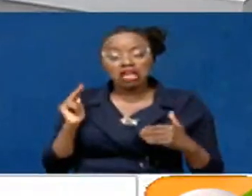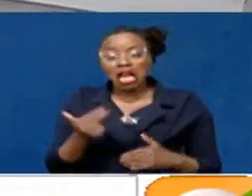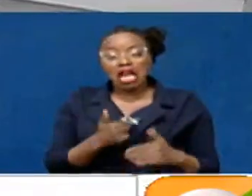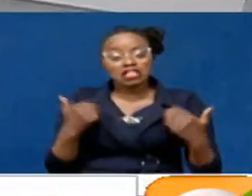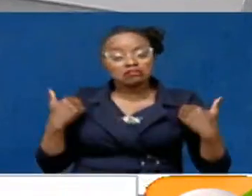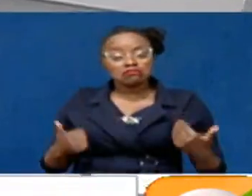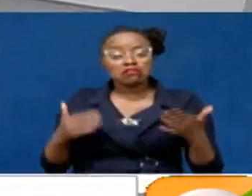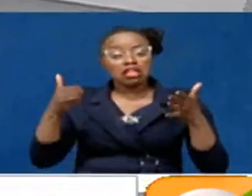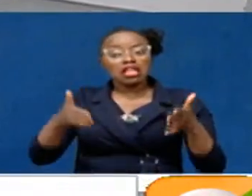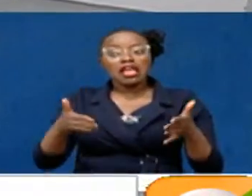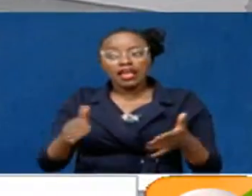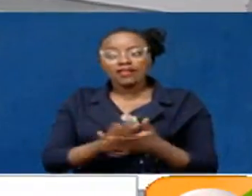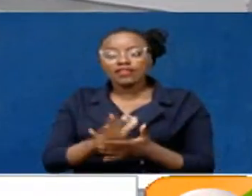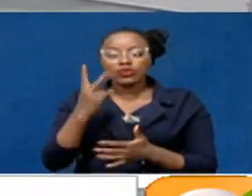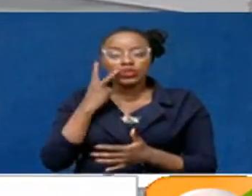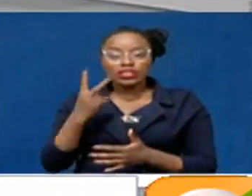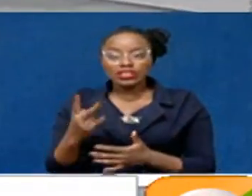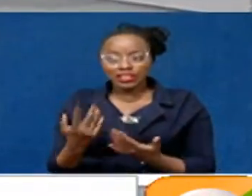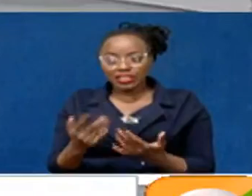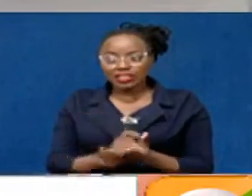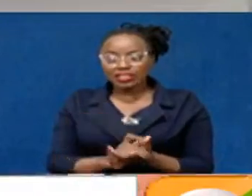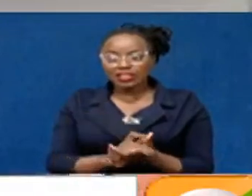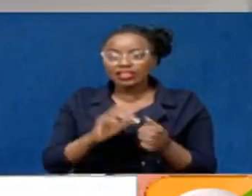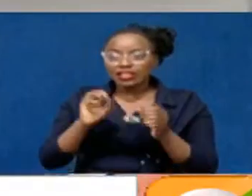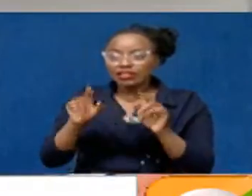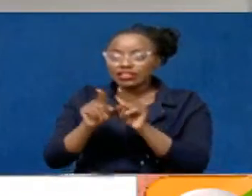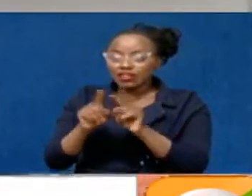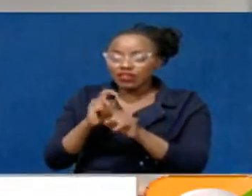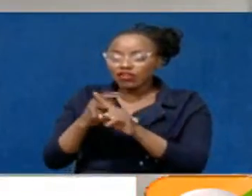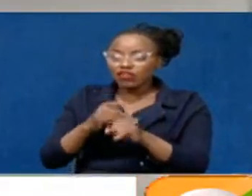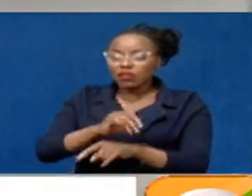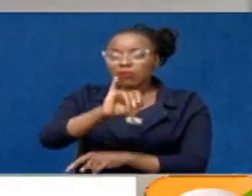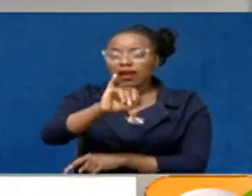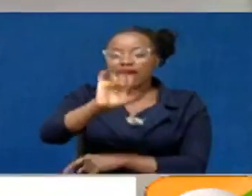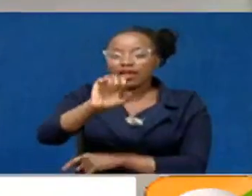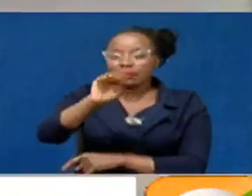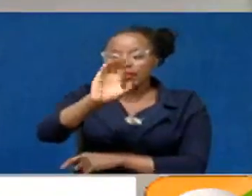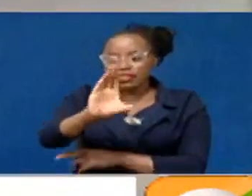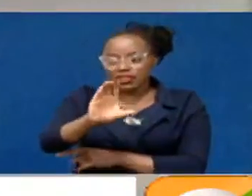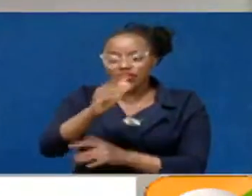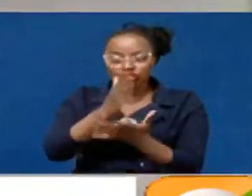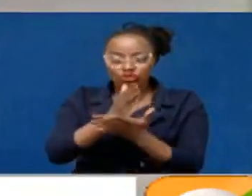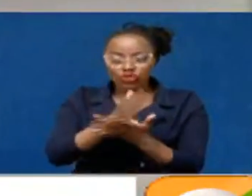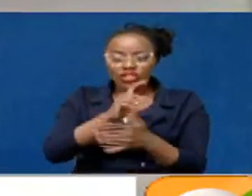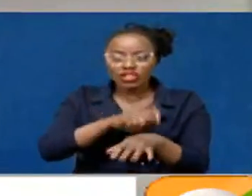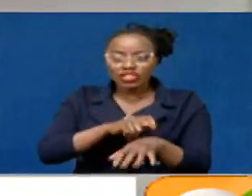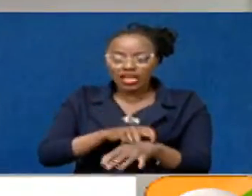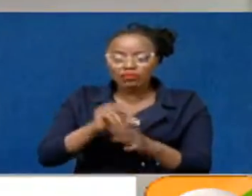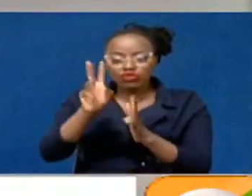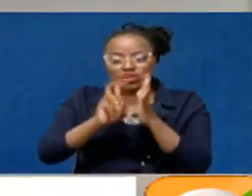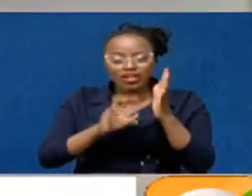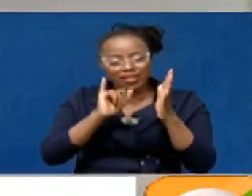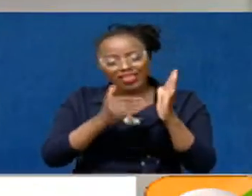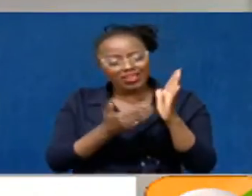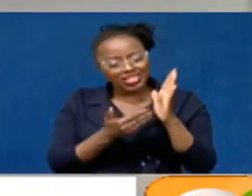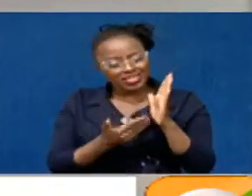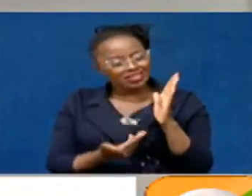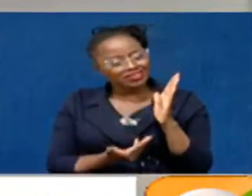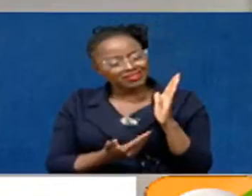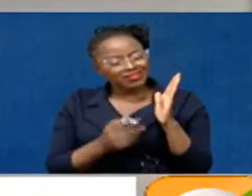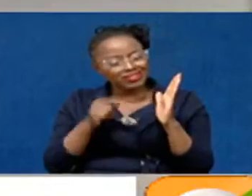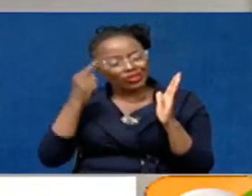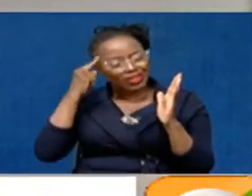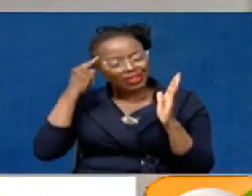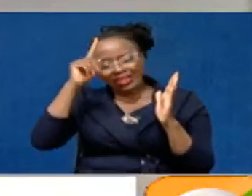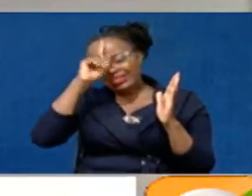Because you see, look at it this way. Even that statement from IEBC, truly, when you read it, did you even